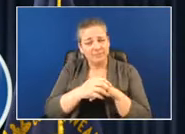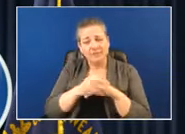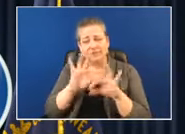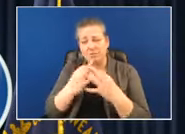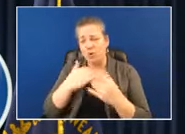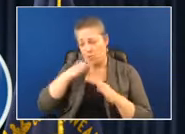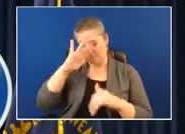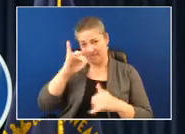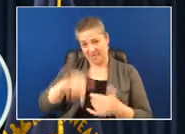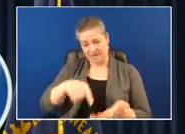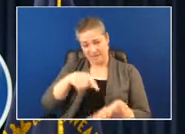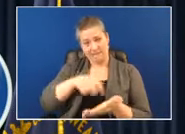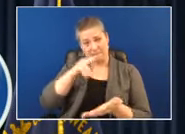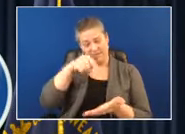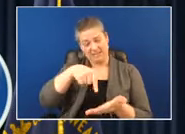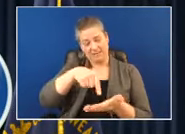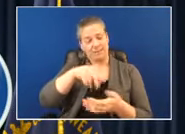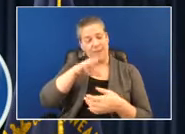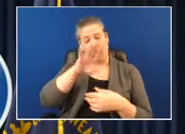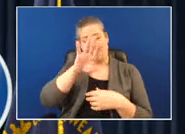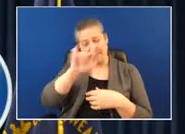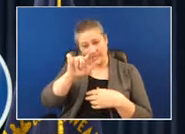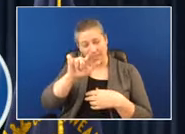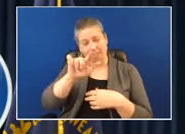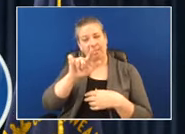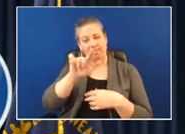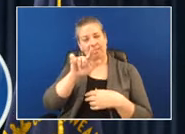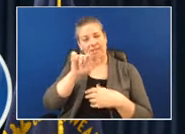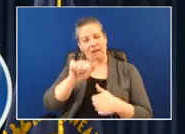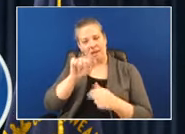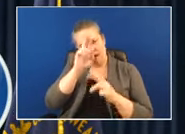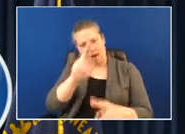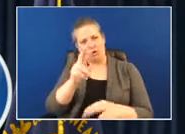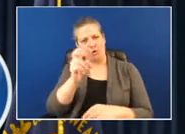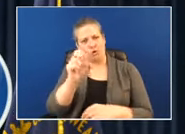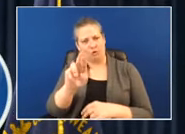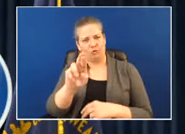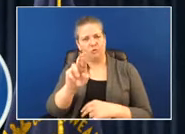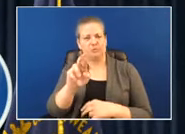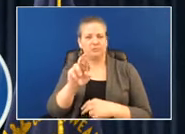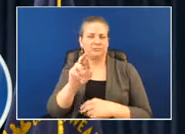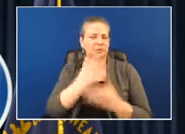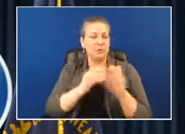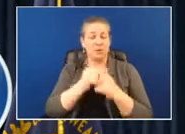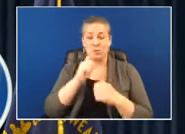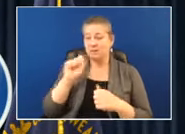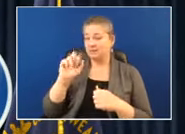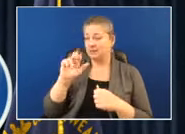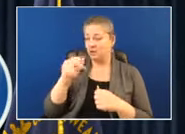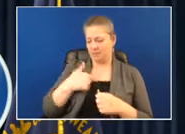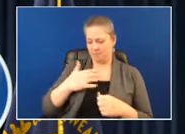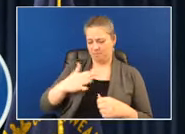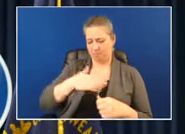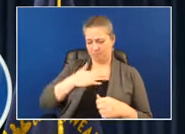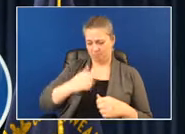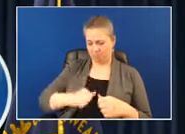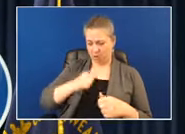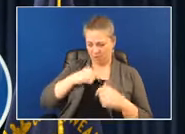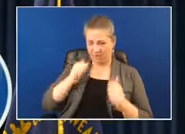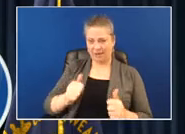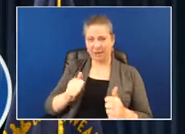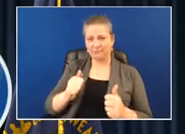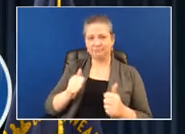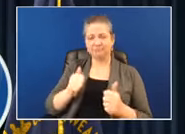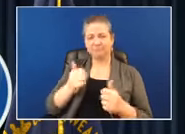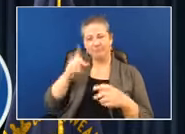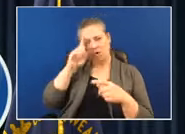honor Bella in some way. So, Sarah, I'm proud that we can take action in Bella's honor. Would you like to join us and